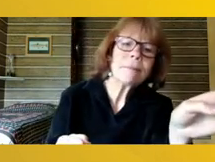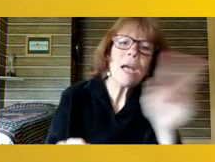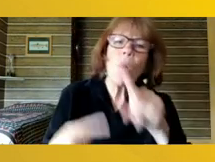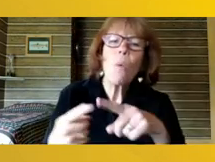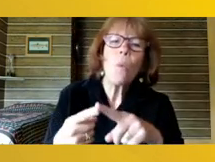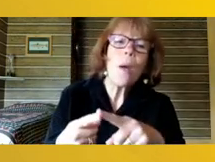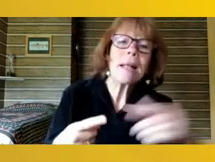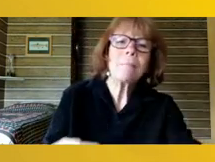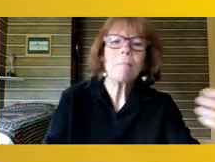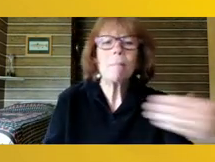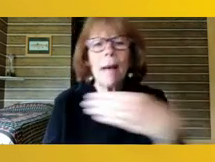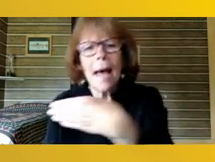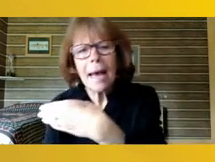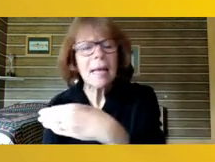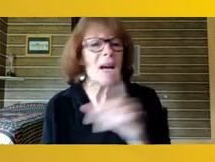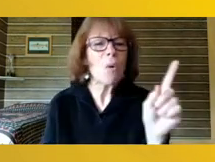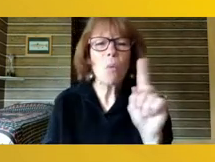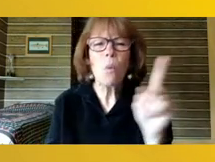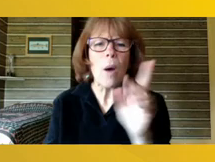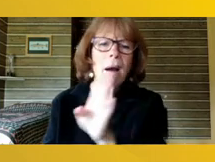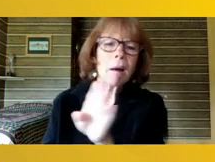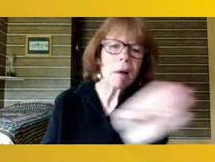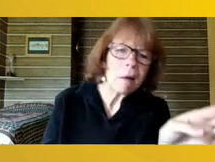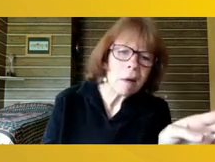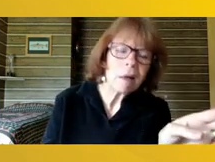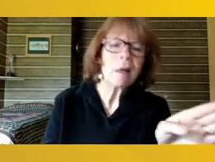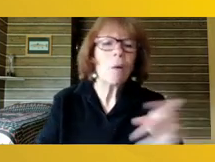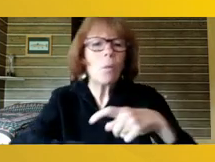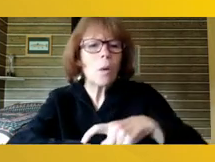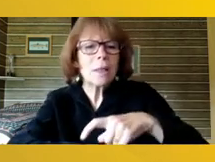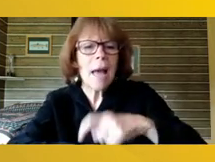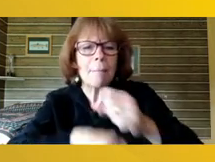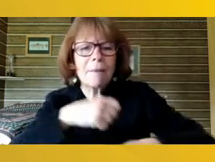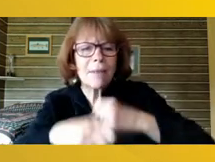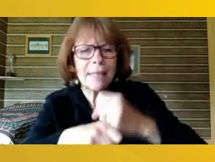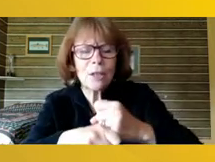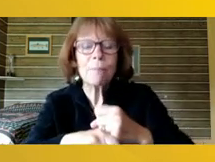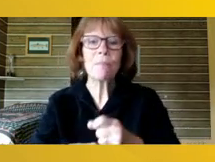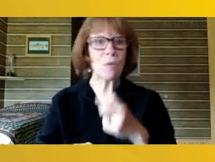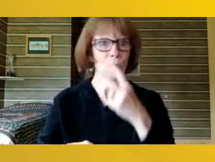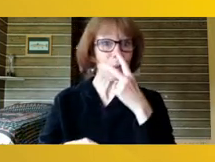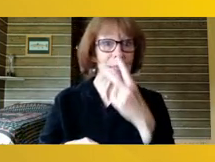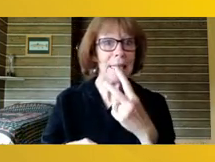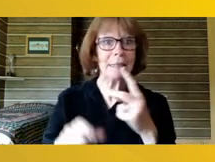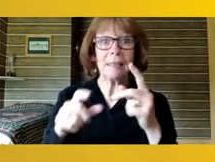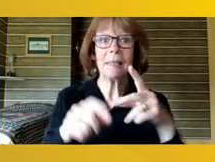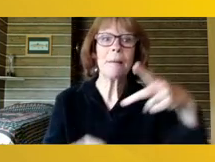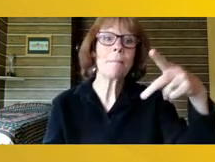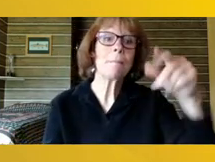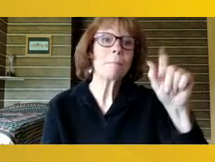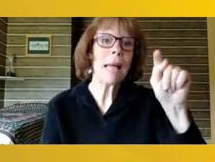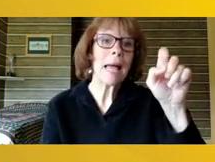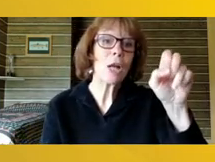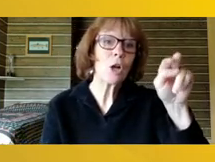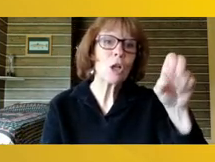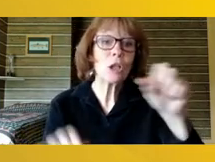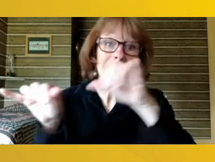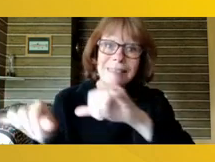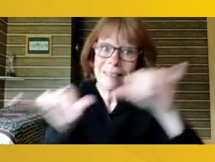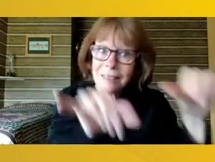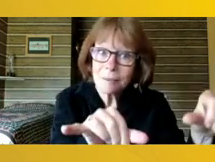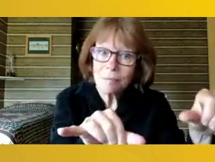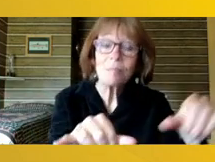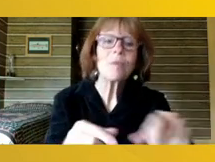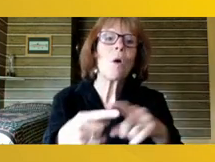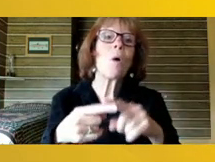This work that you just did, looking for similarities and differences in patterns in order to identify images